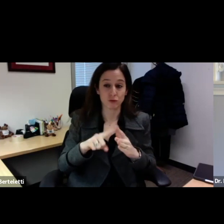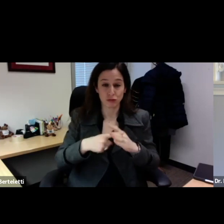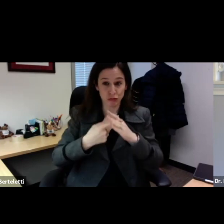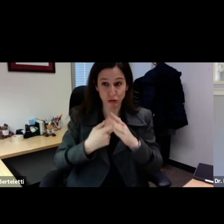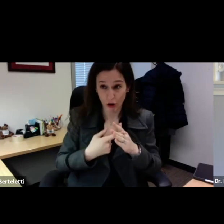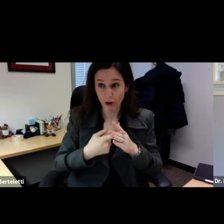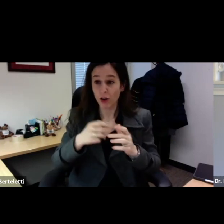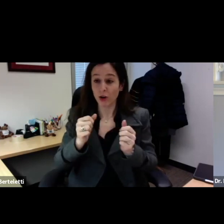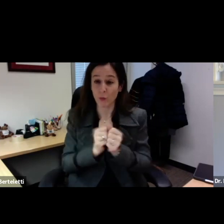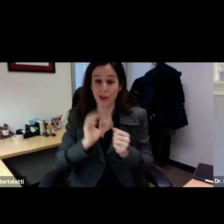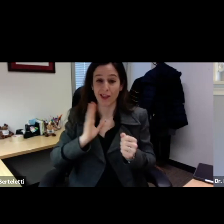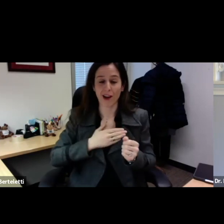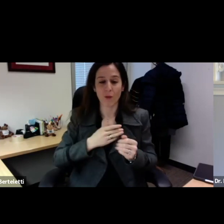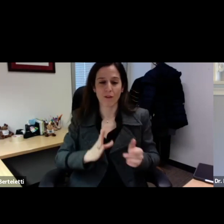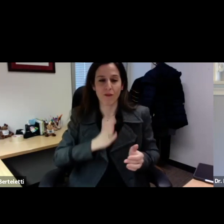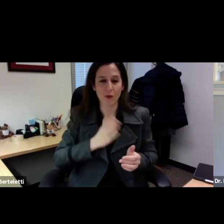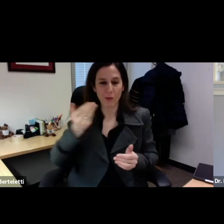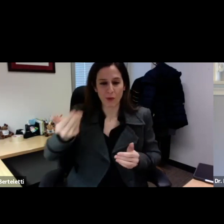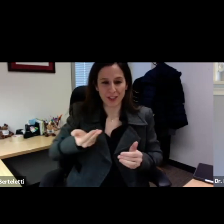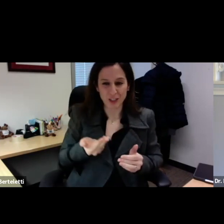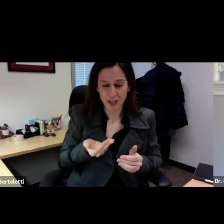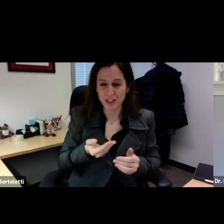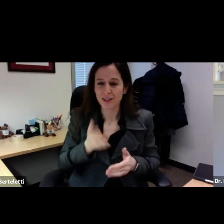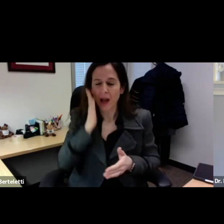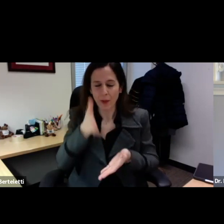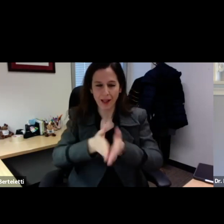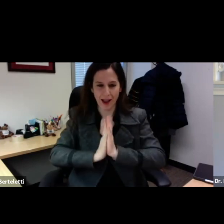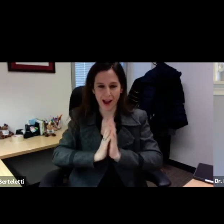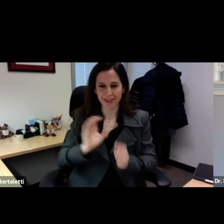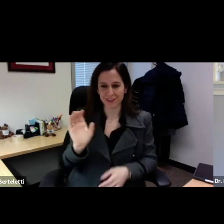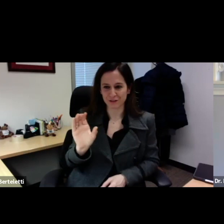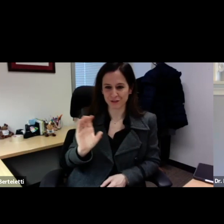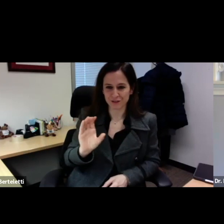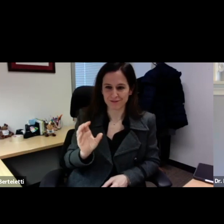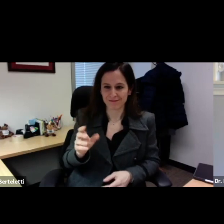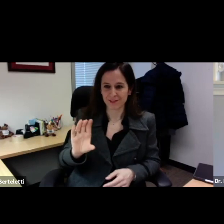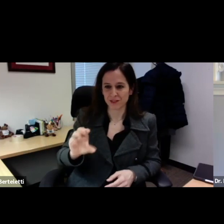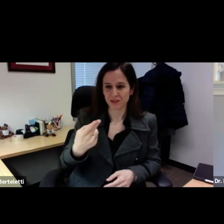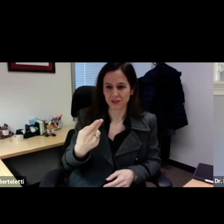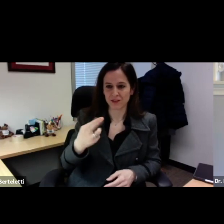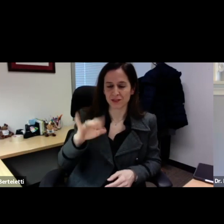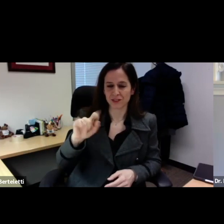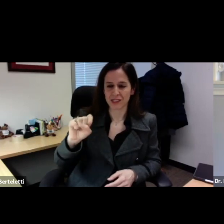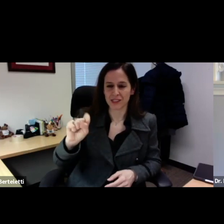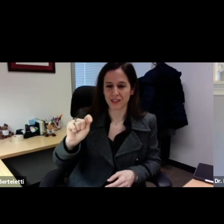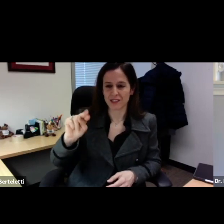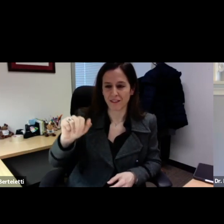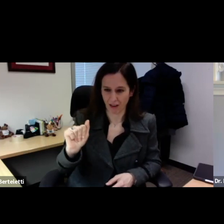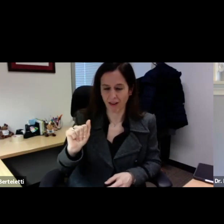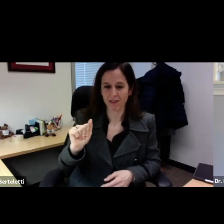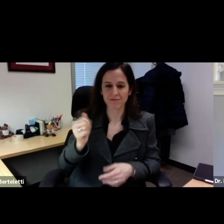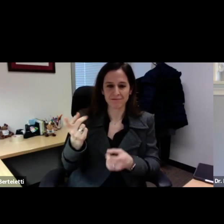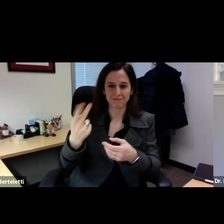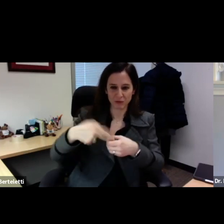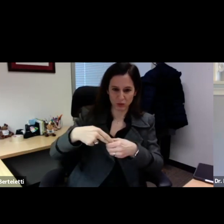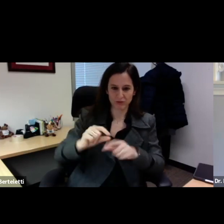And I think with that, we can begin with our formal introduction. I'm the speaker, and for that, I'm going to ask Christina to join